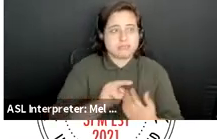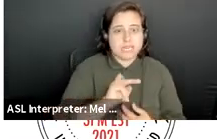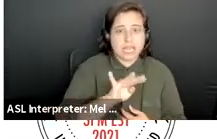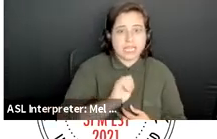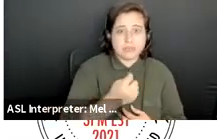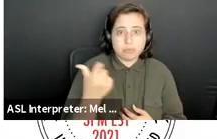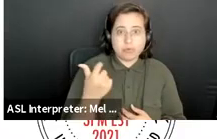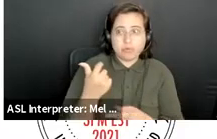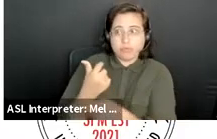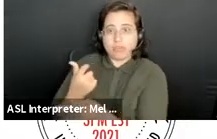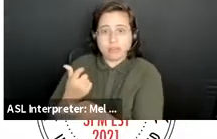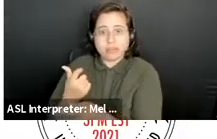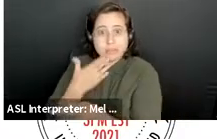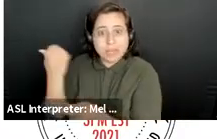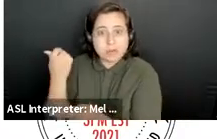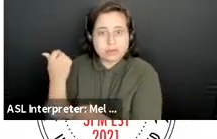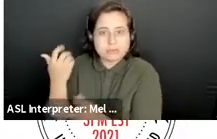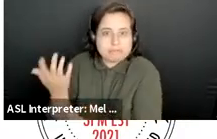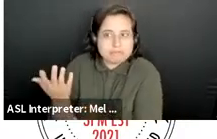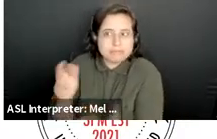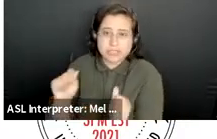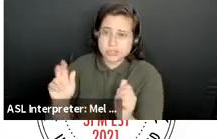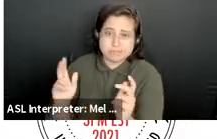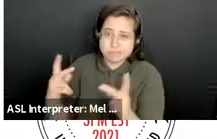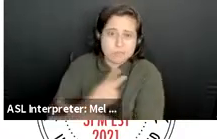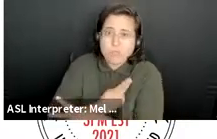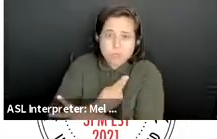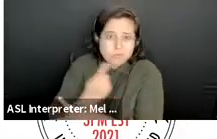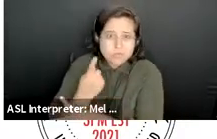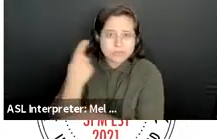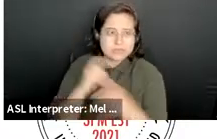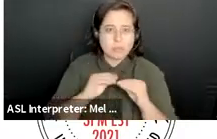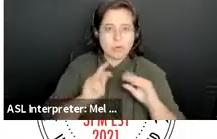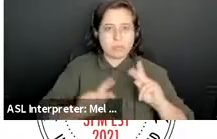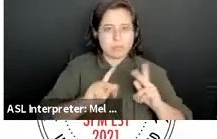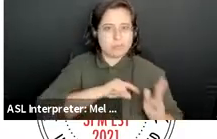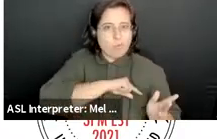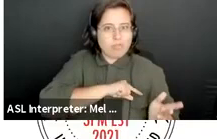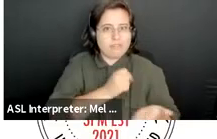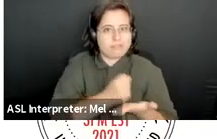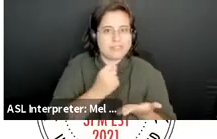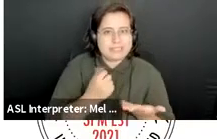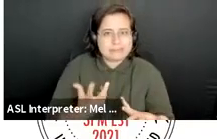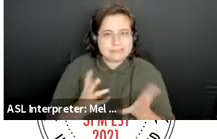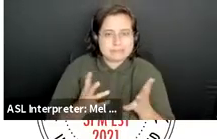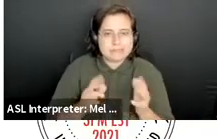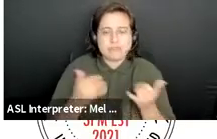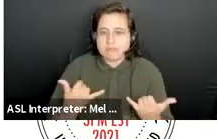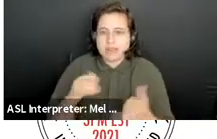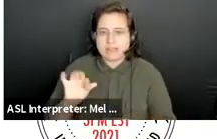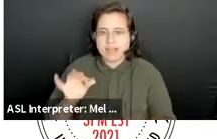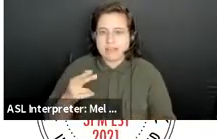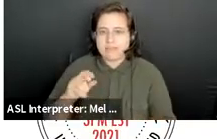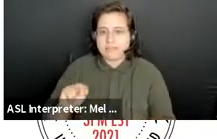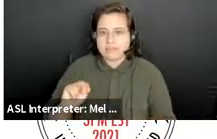fact, it could get worse because more people will be eligible for visas. And right now, as I said, the Afghan refugees cases